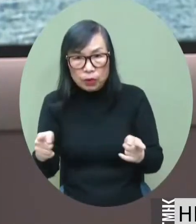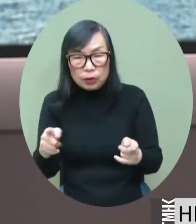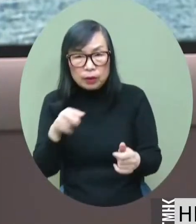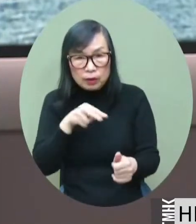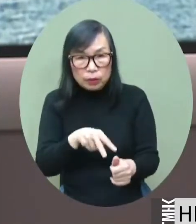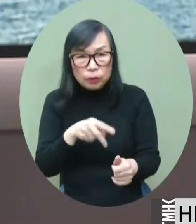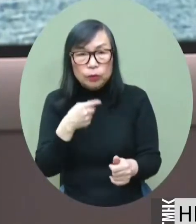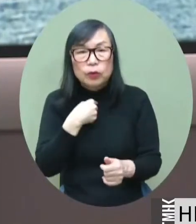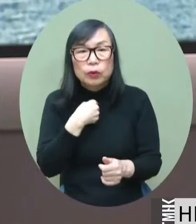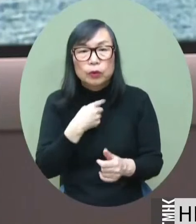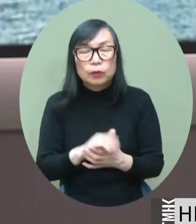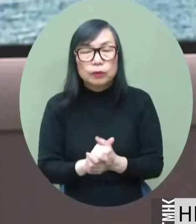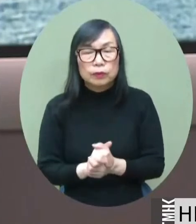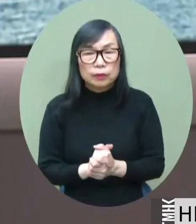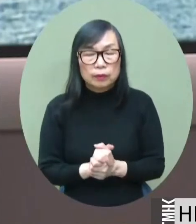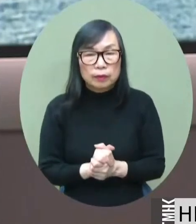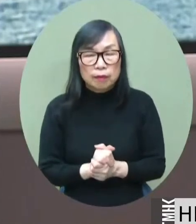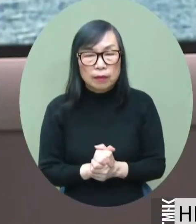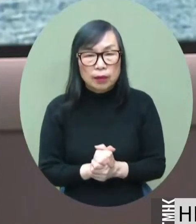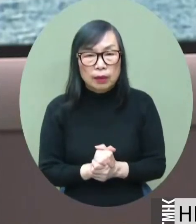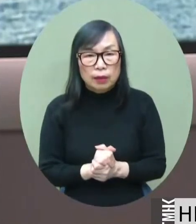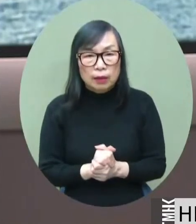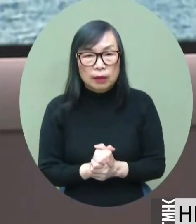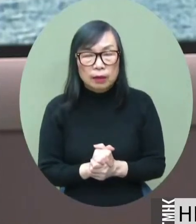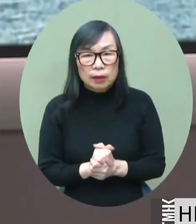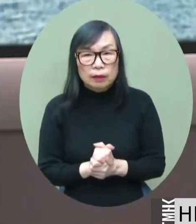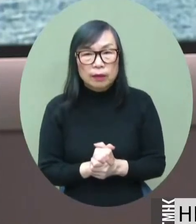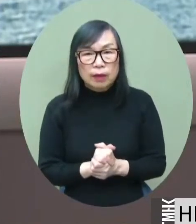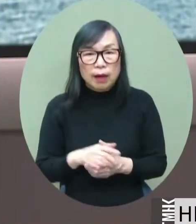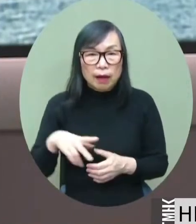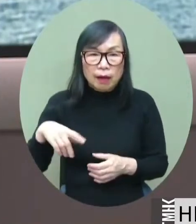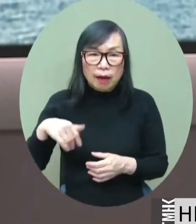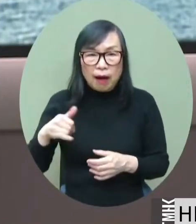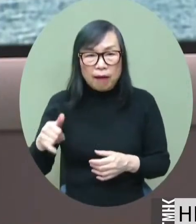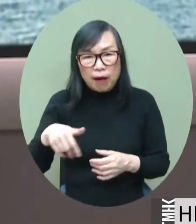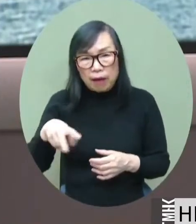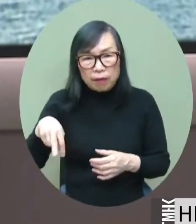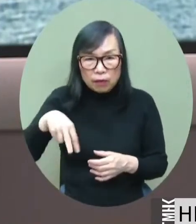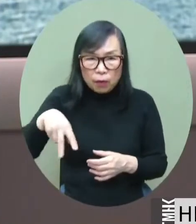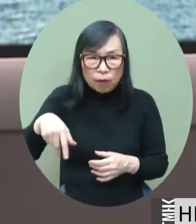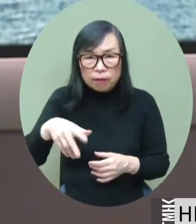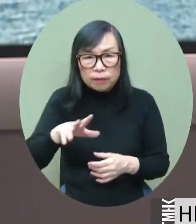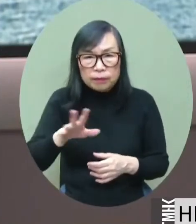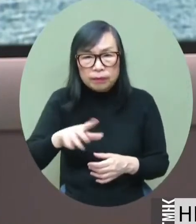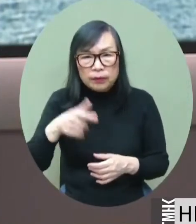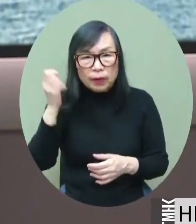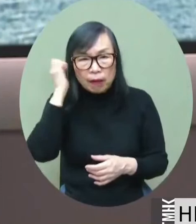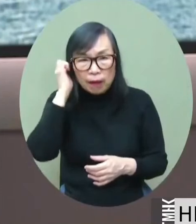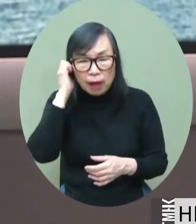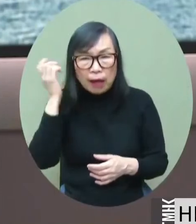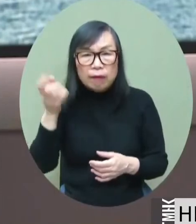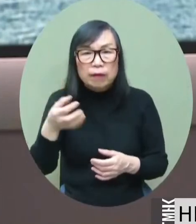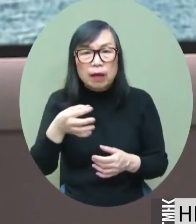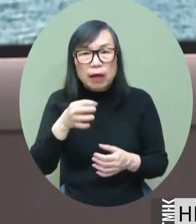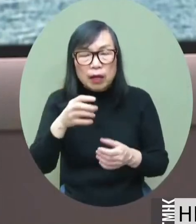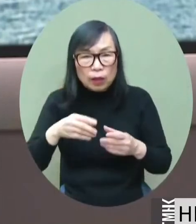hospitalization, he needed to be cared for on a long-term basis. His mobility was